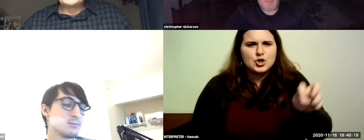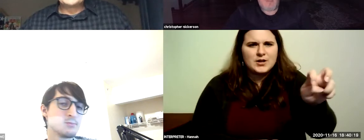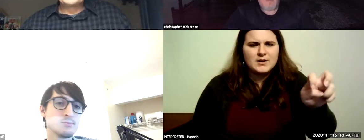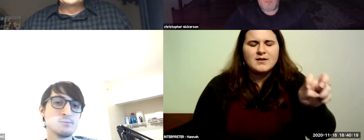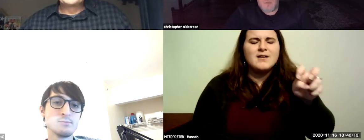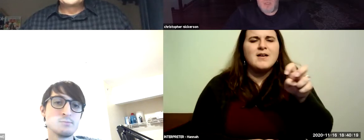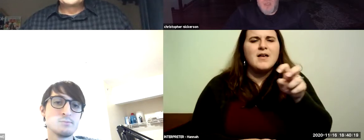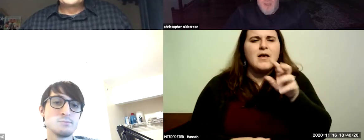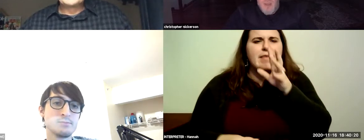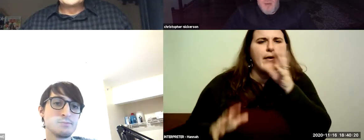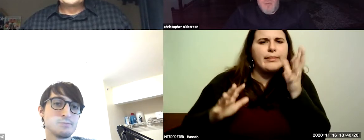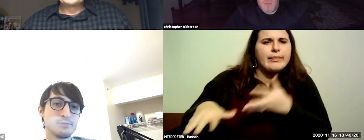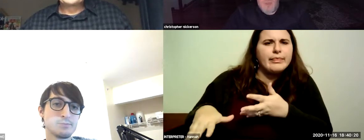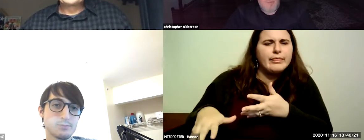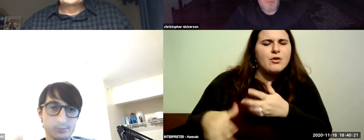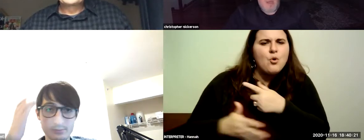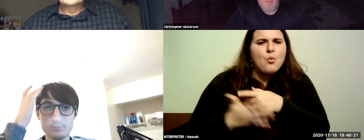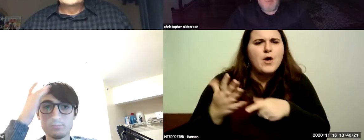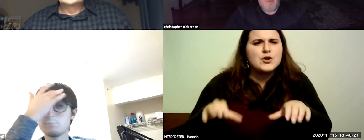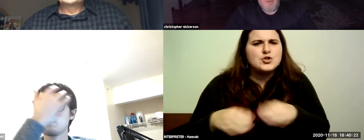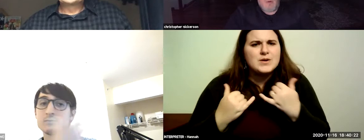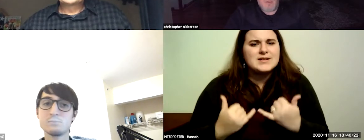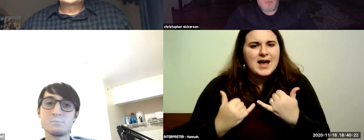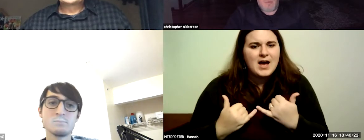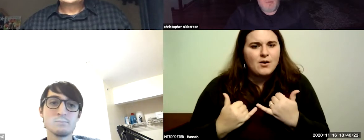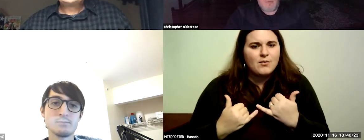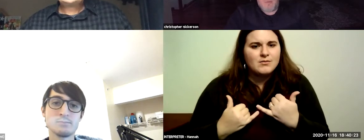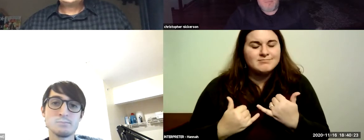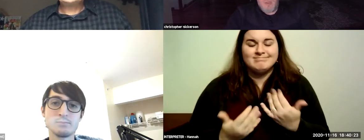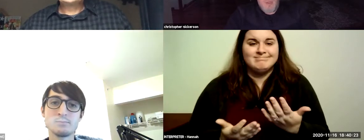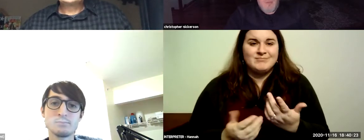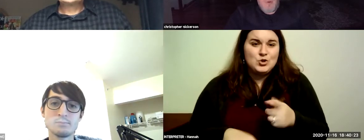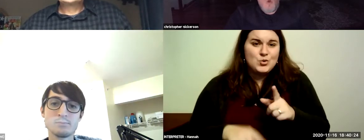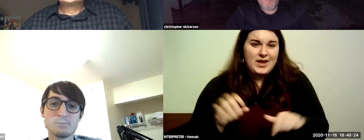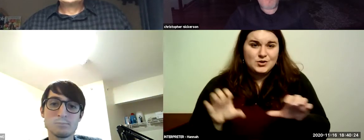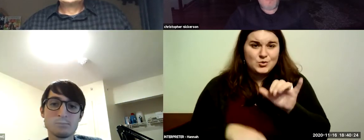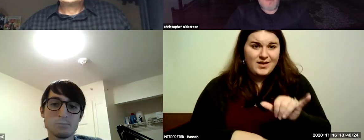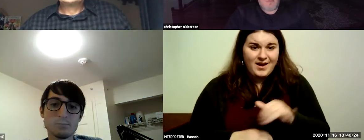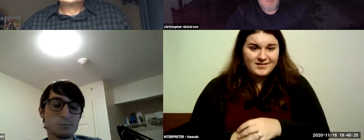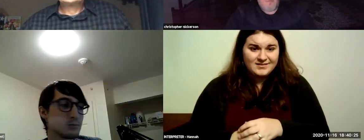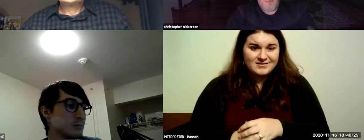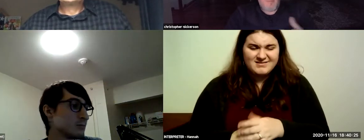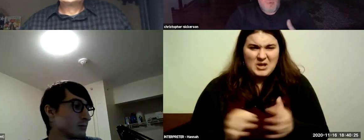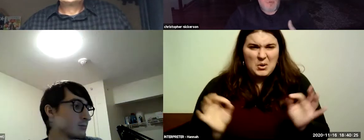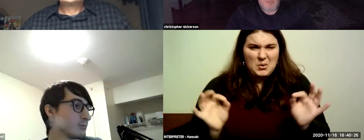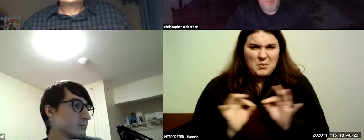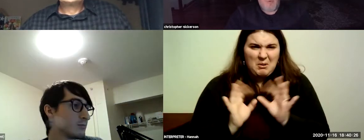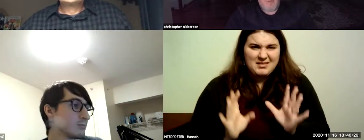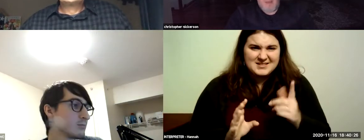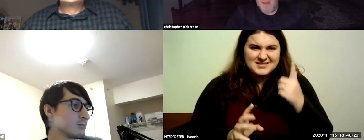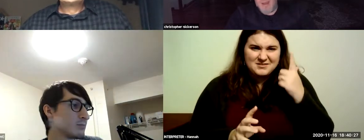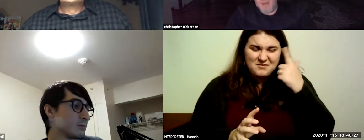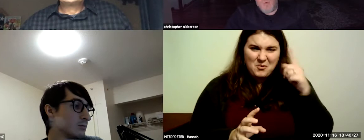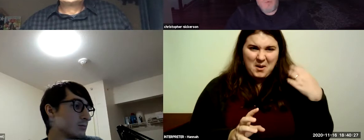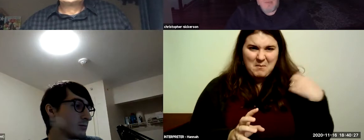for the sake of the journey. And those people's time are limited in our industry. They're they're almost useless from an employer standpoint.